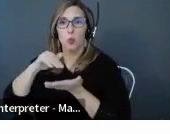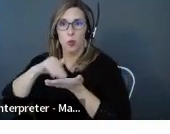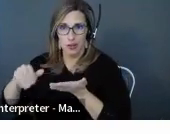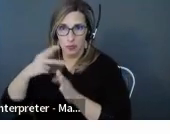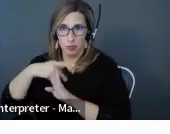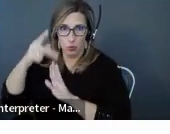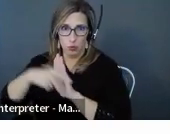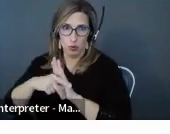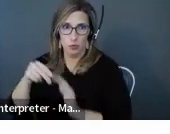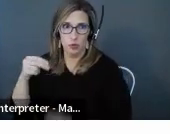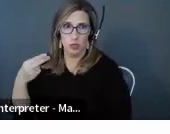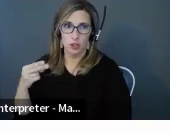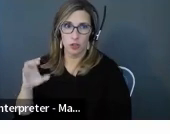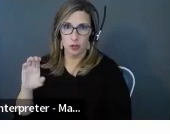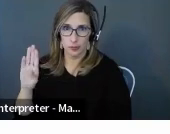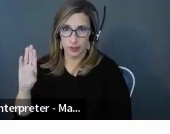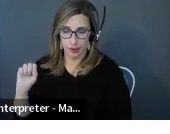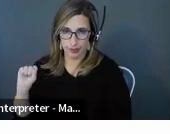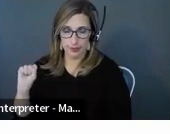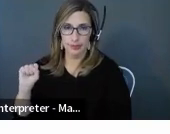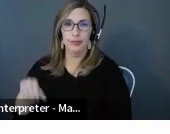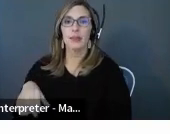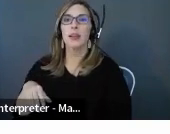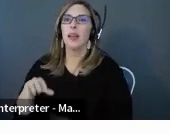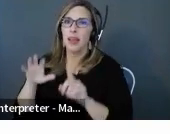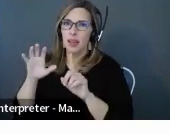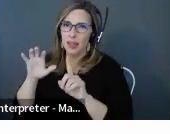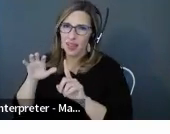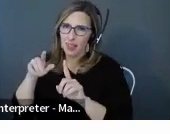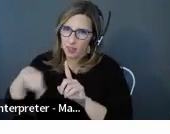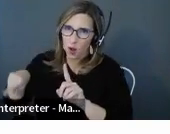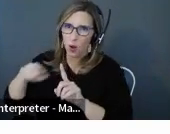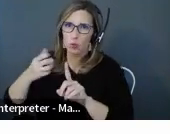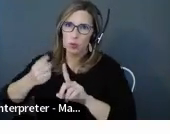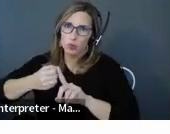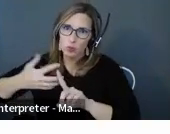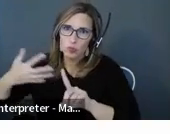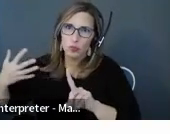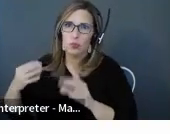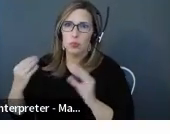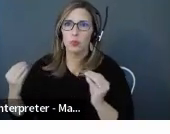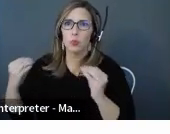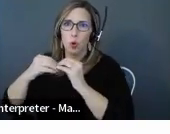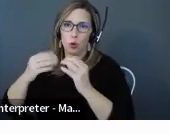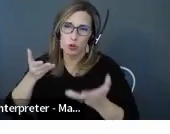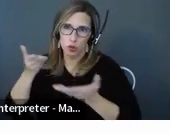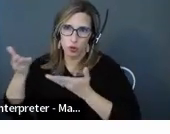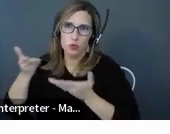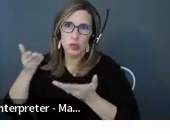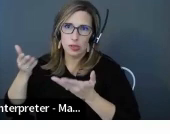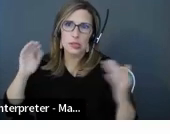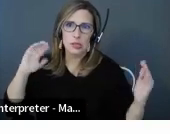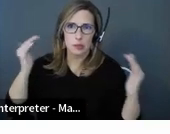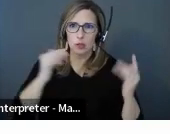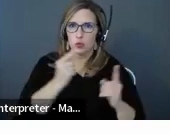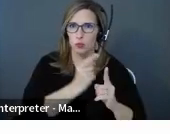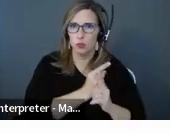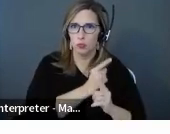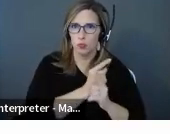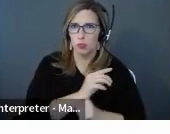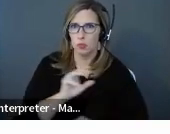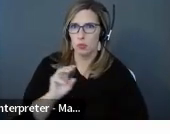programs. So these expand the services beyond what a person would receive through state plan.